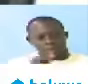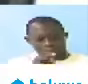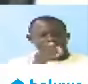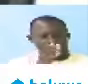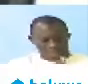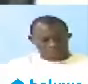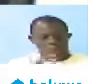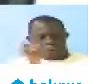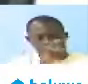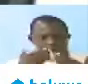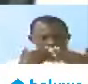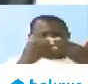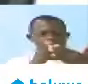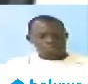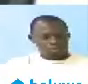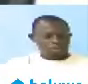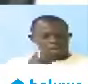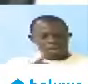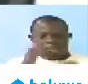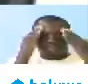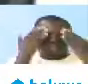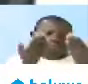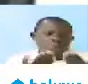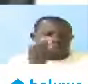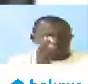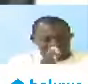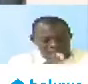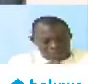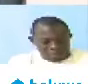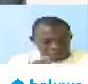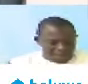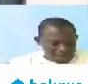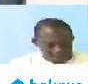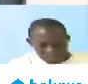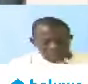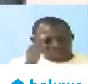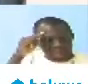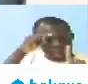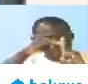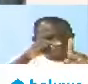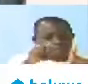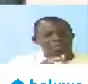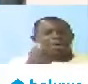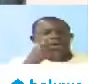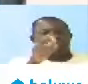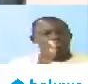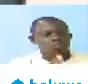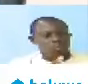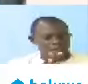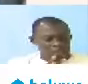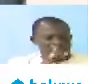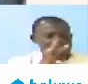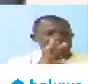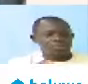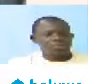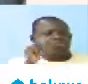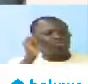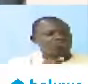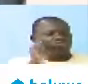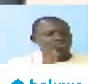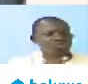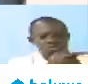this is what he told us, but I don't know whether that was his intention really, or not. Was he really genuine in view of the fact that he's used